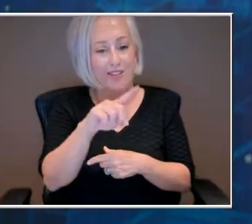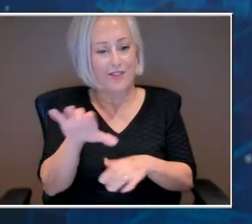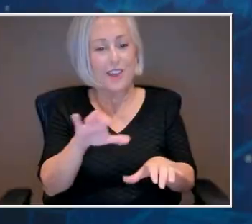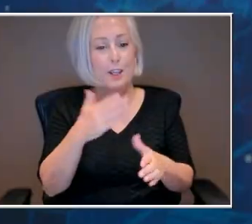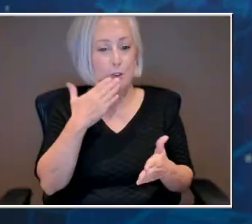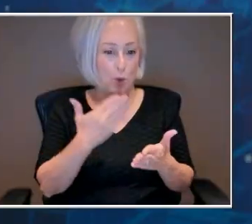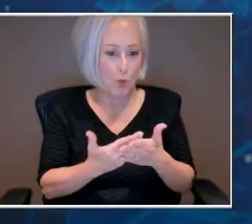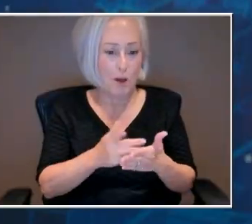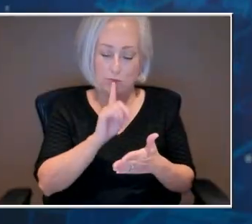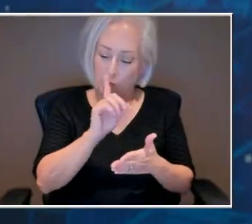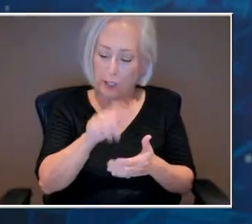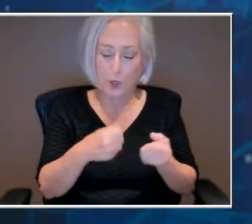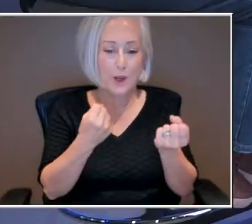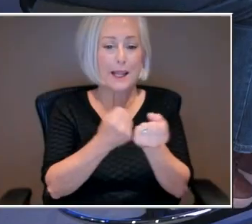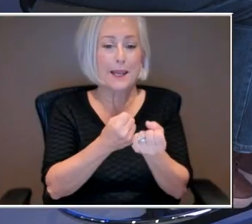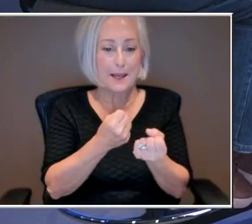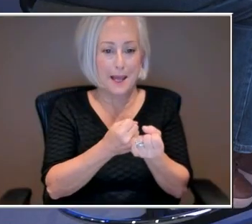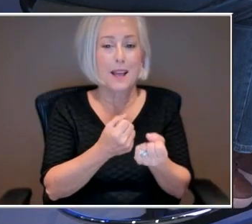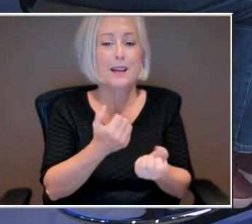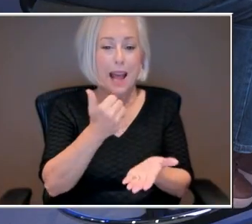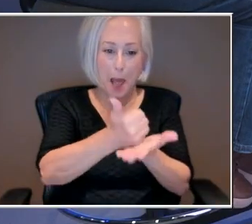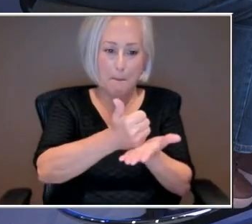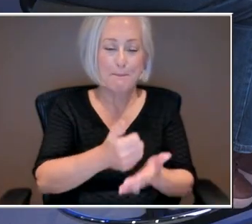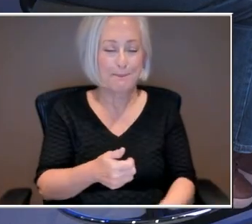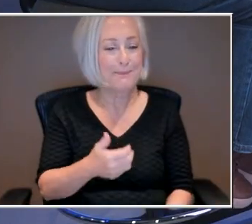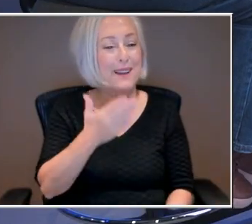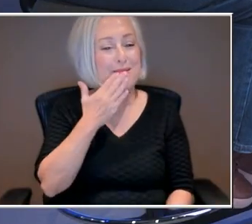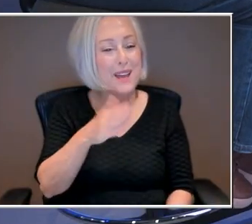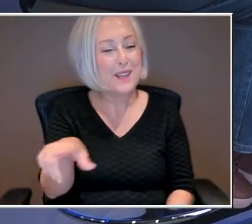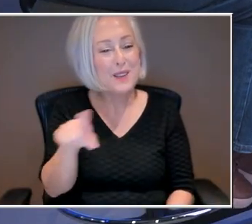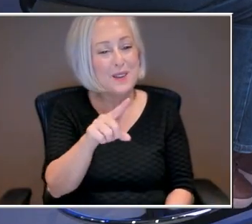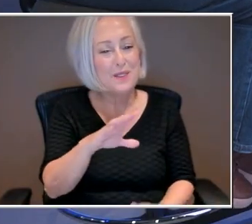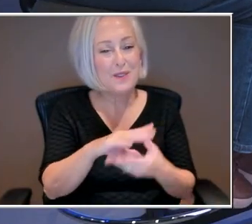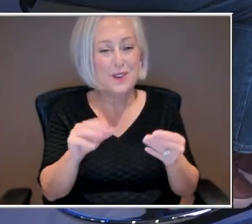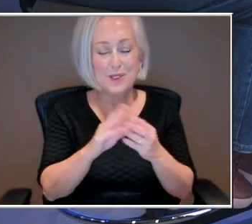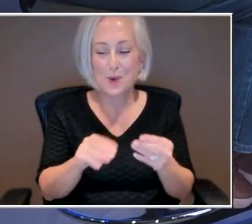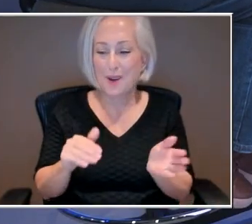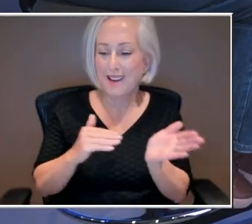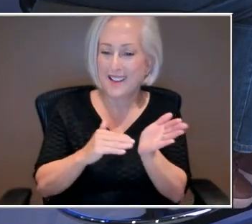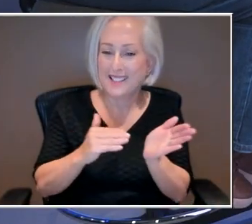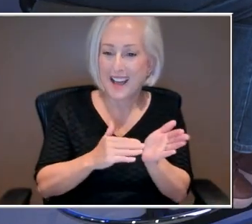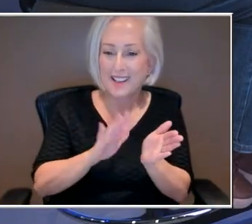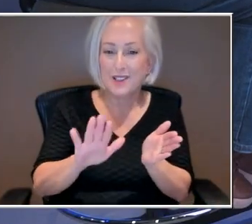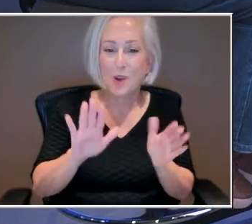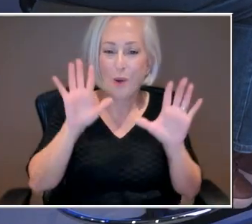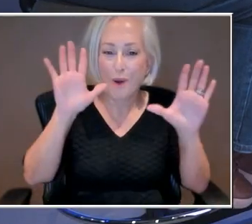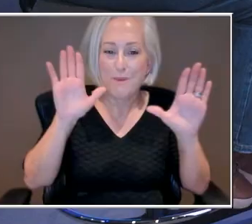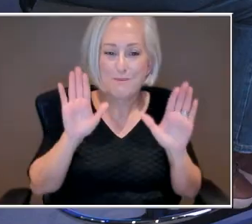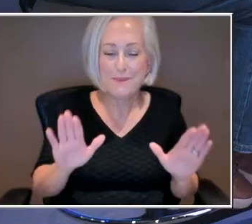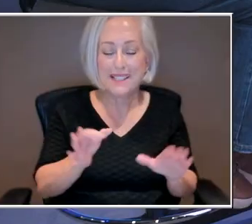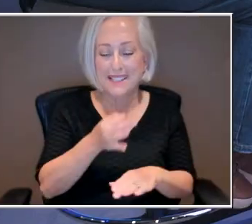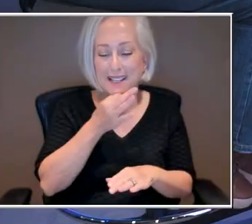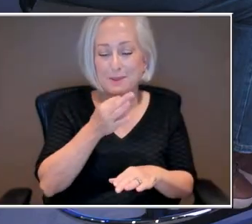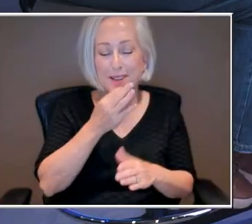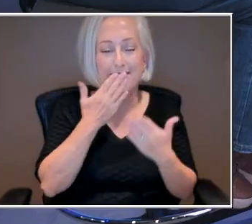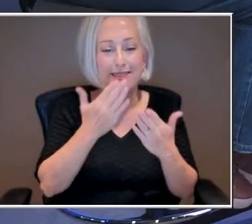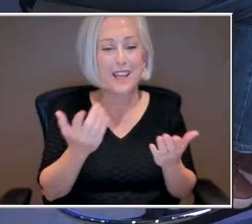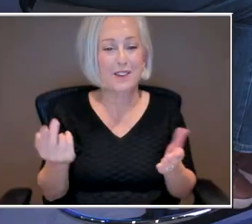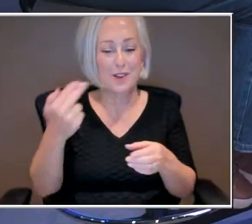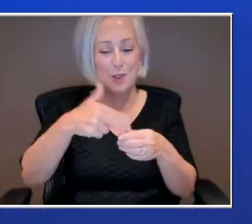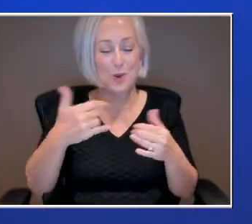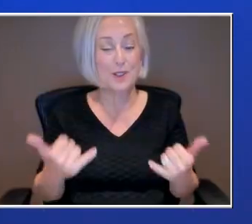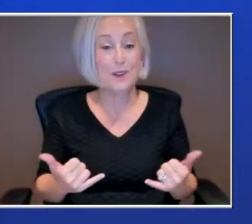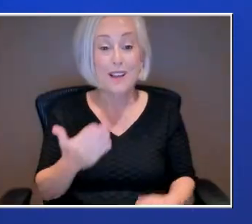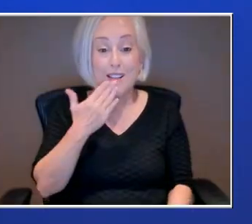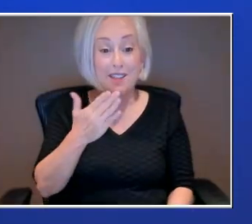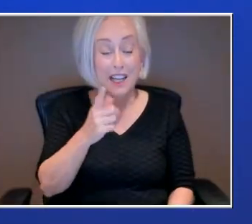help, honestly. Ladies, thank you for your story. Docs, thanks for your amazing expertise as always. Thank you for being here. And thanks to